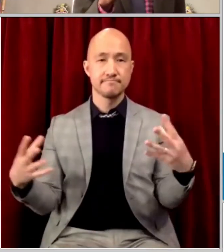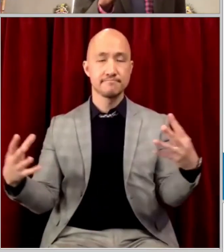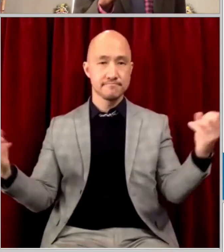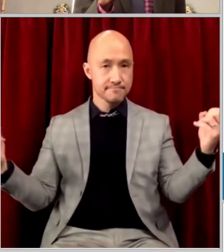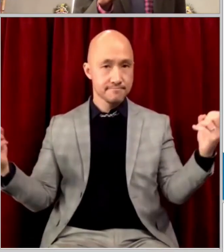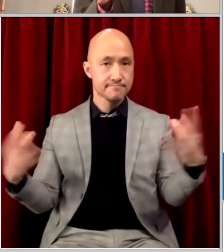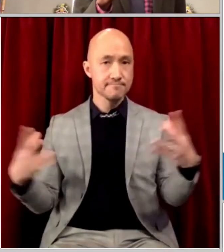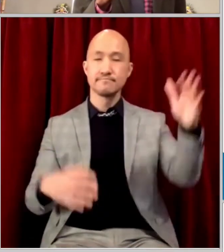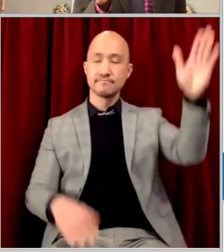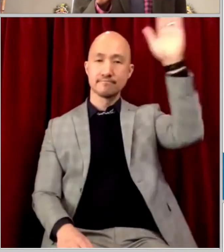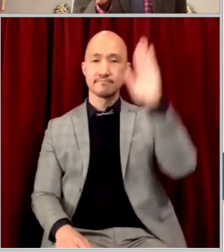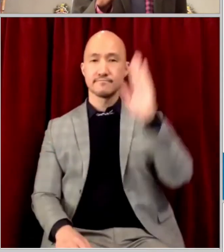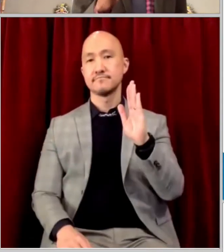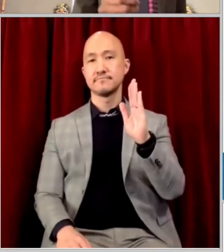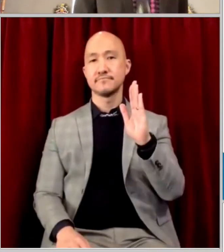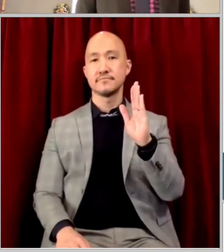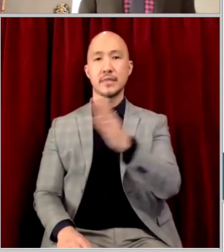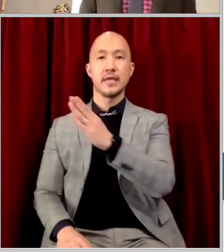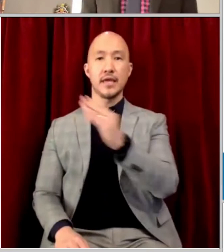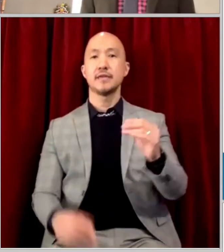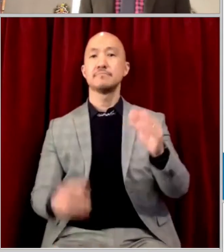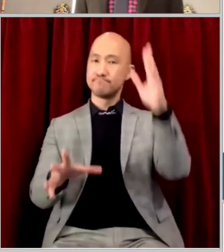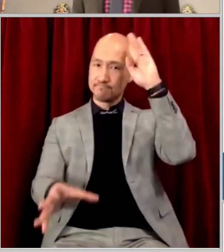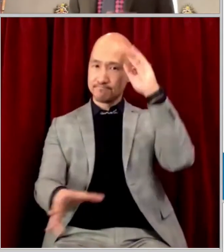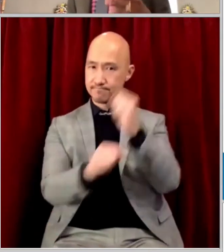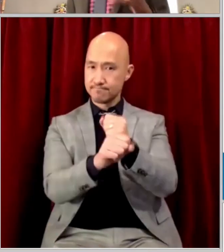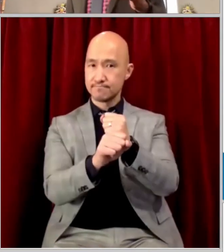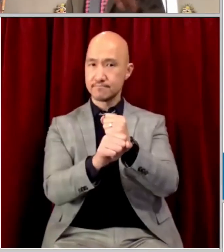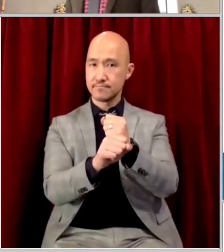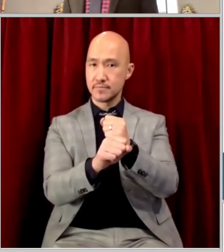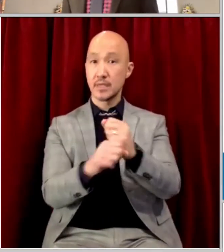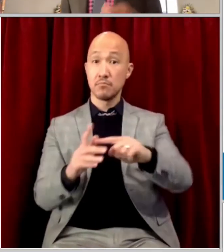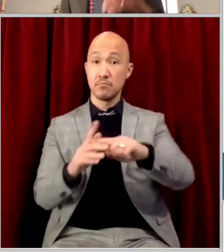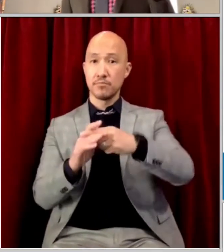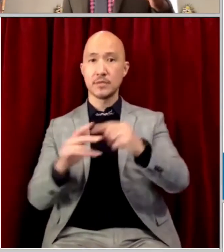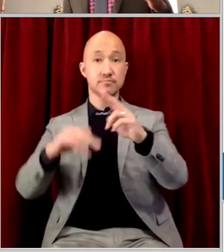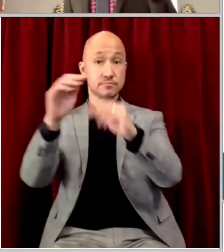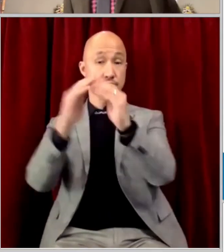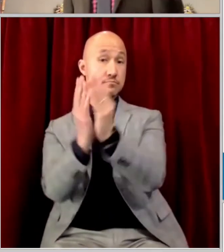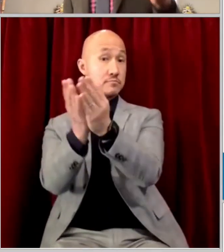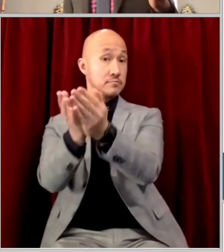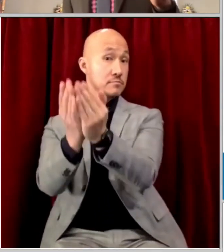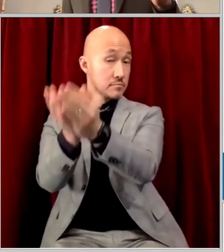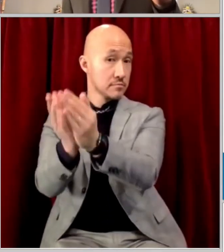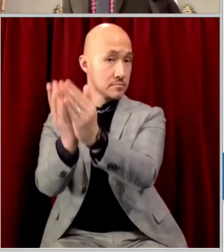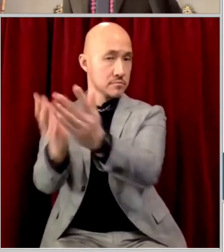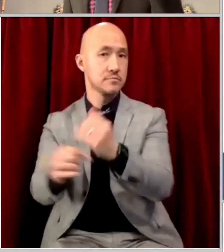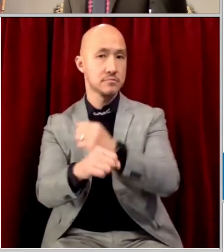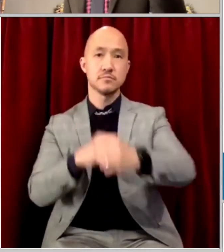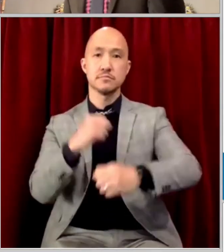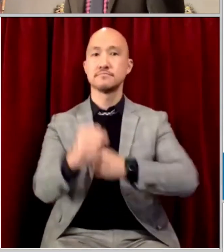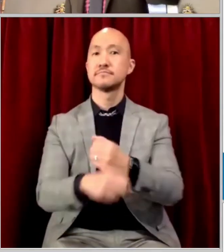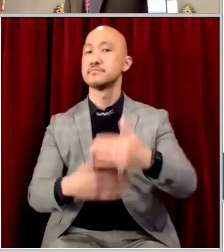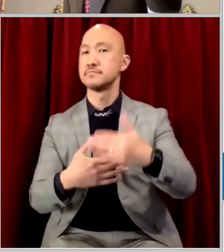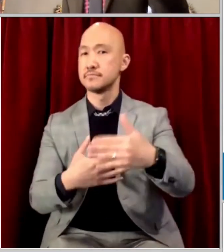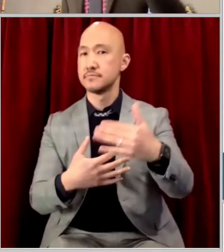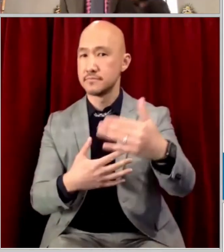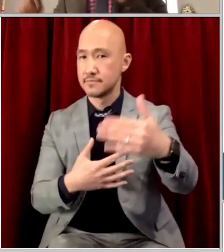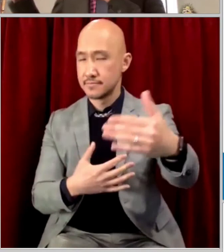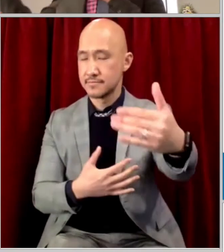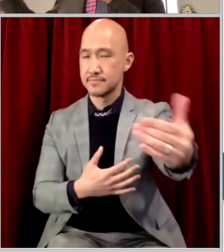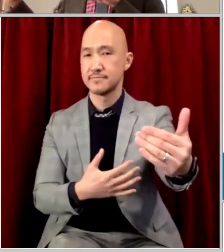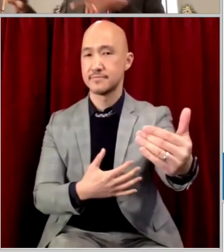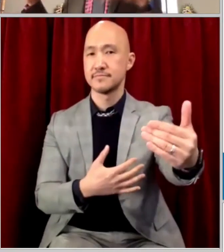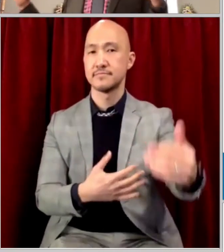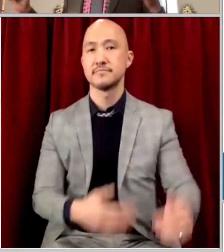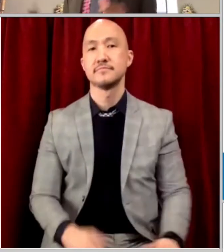you. You're going to be an influencer. The way Noah was an influencer, not necessarily to his